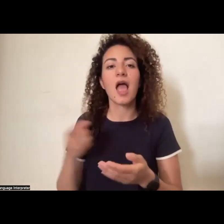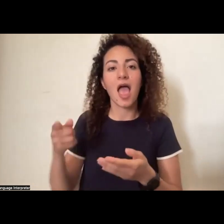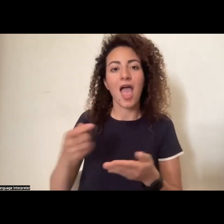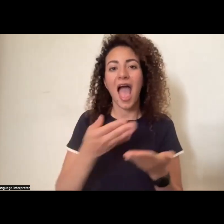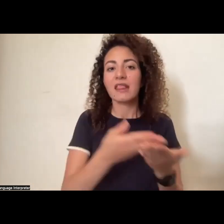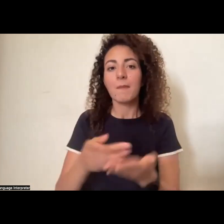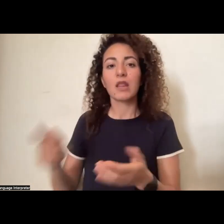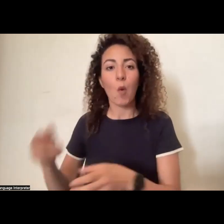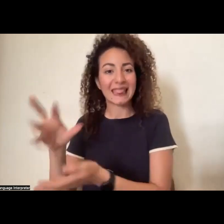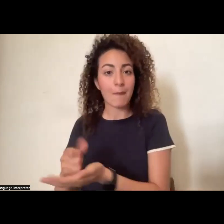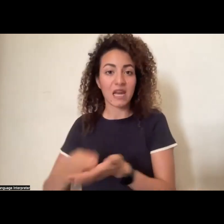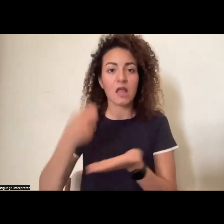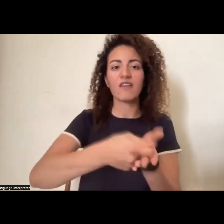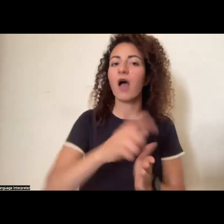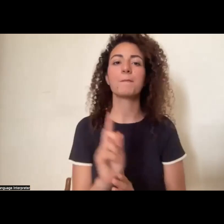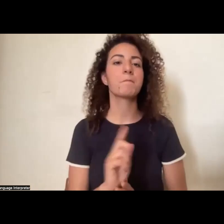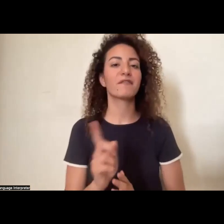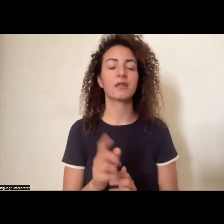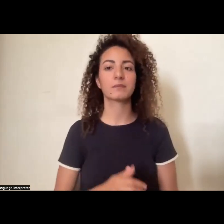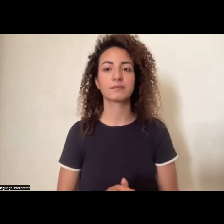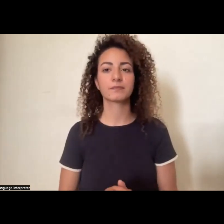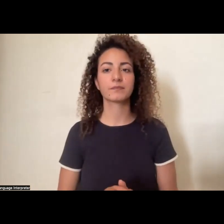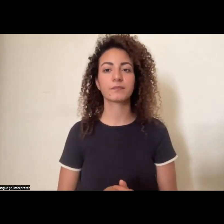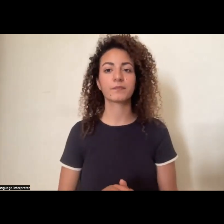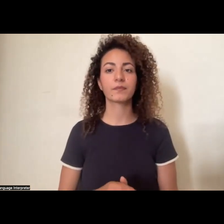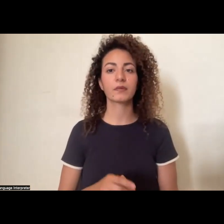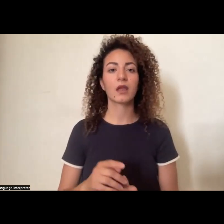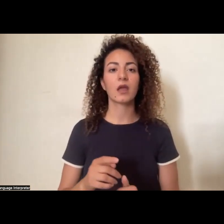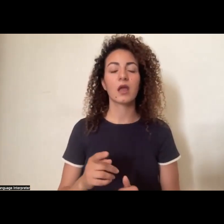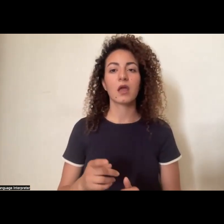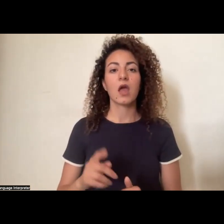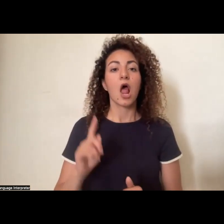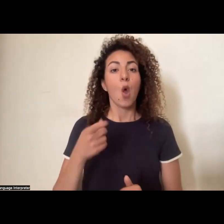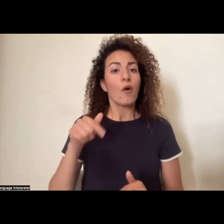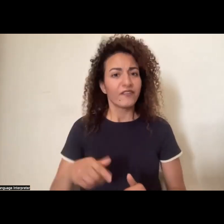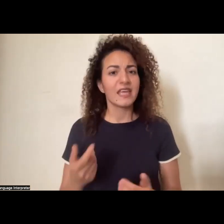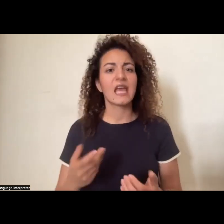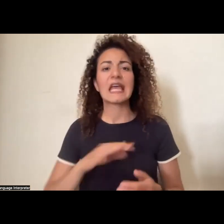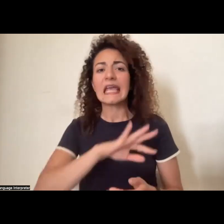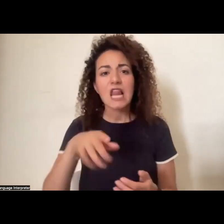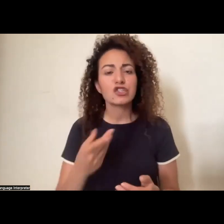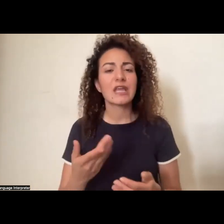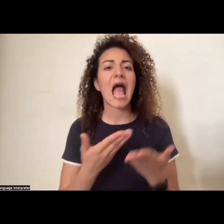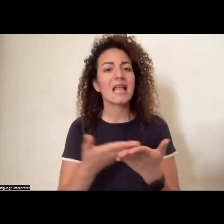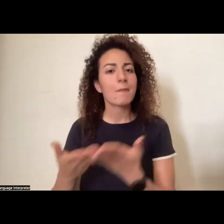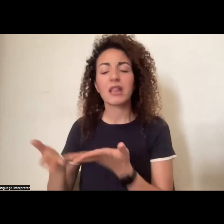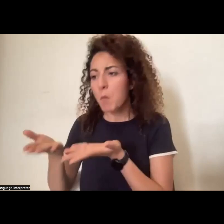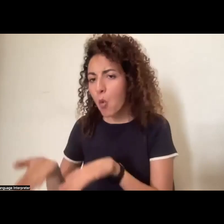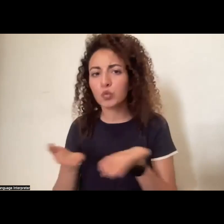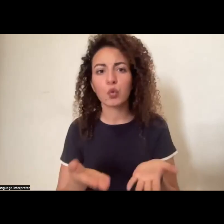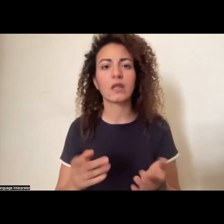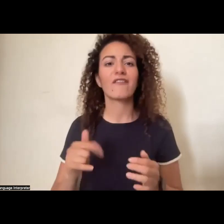why even the tools and the delivery mechanisms that provide social assistance or some kind of